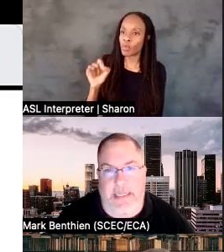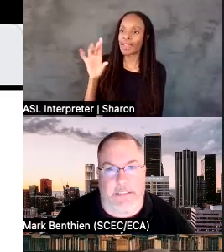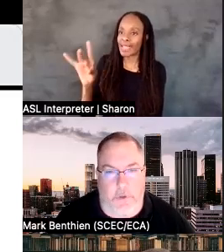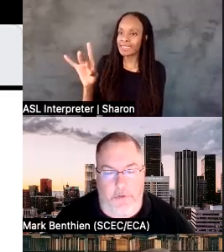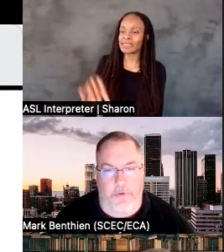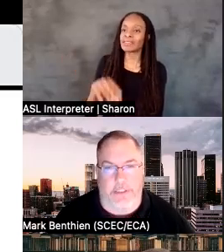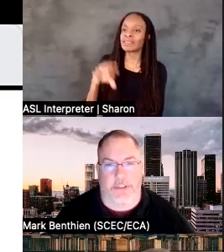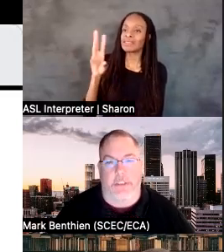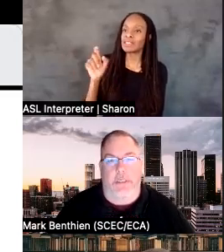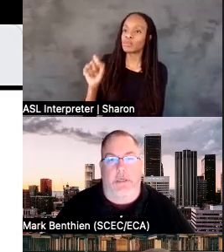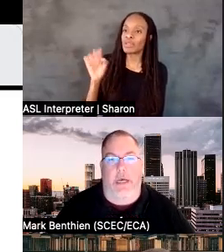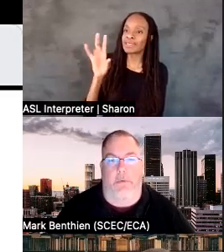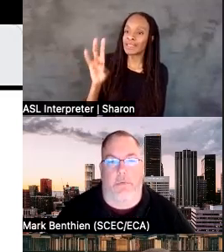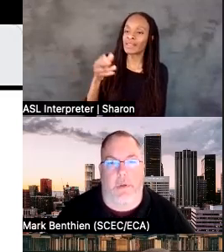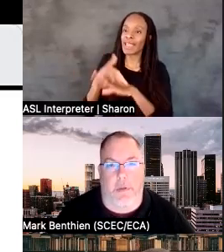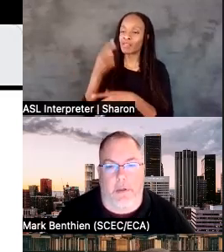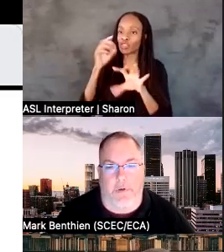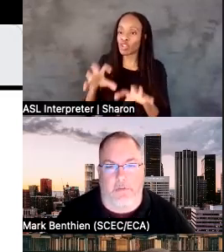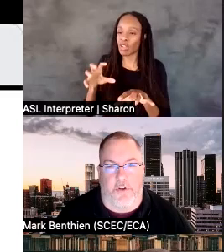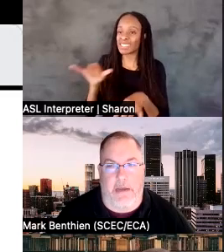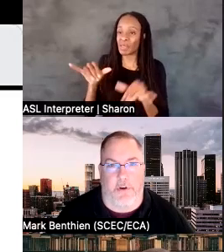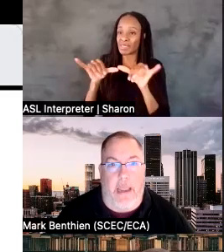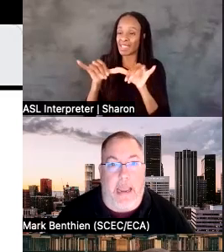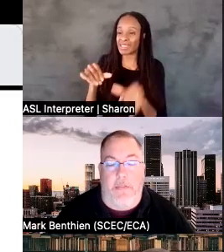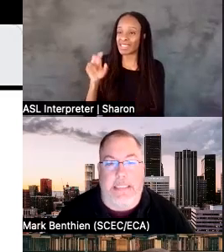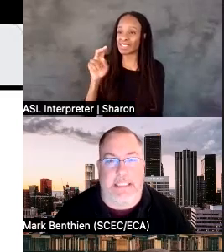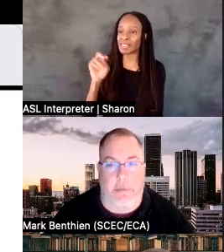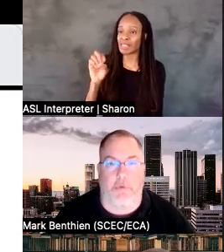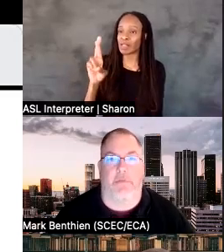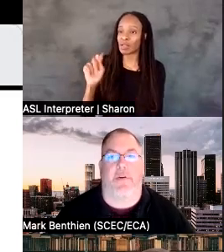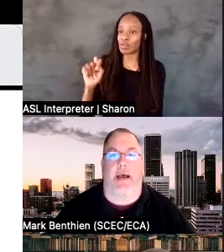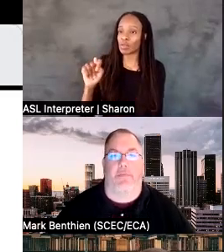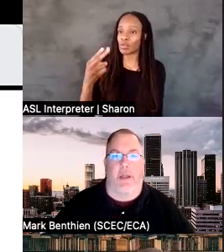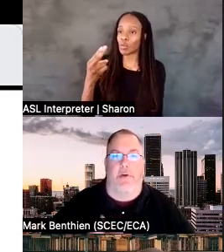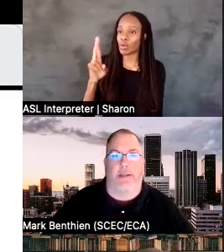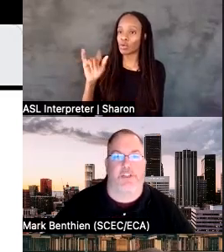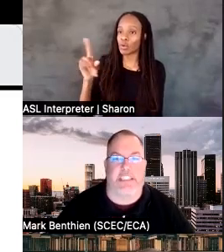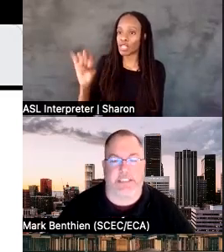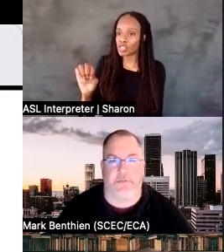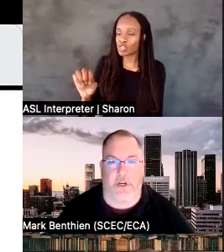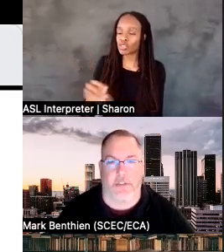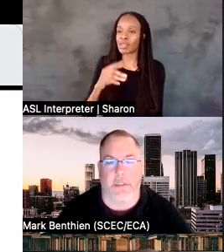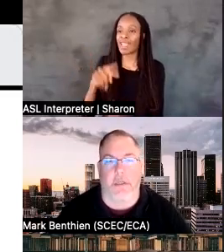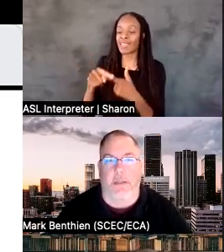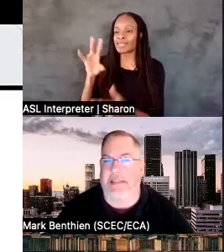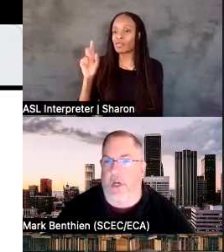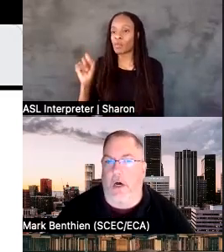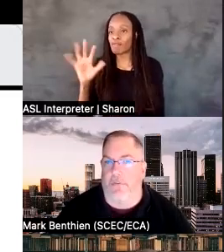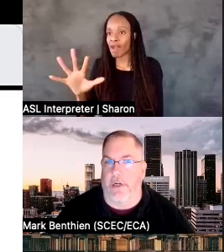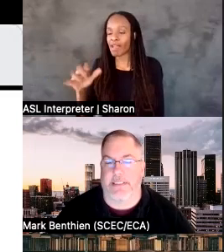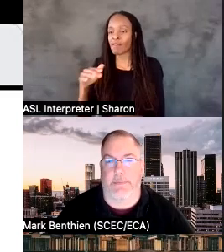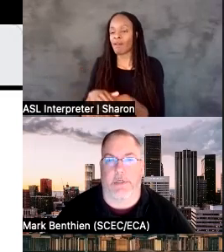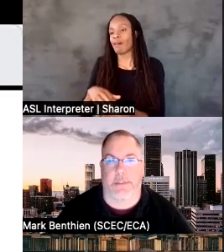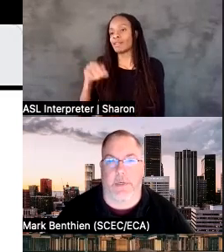the size of Northridge, very soon after, and then a 7.5 kind of on an adjacent fault. That's